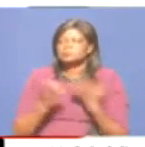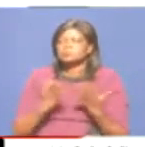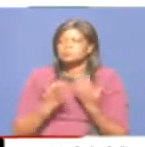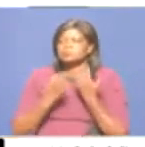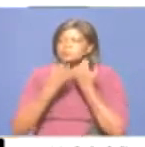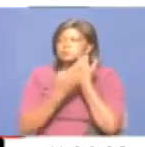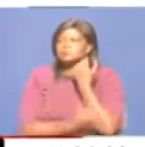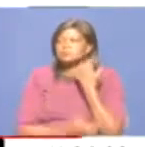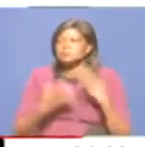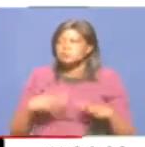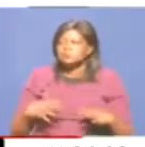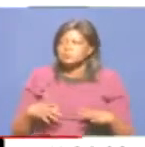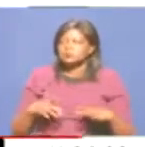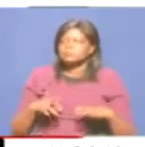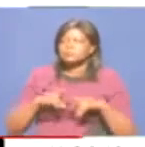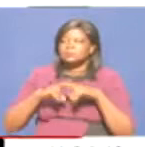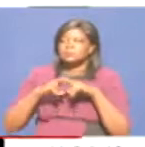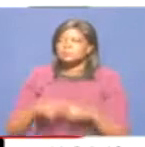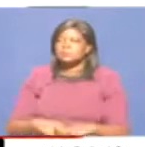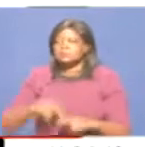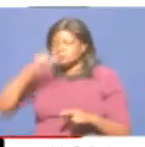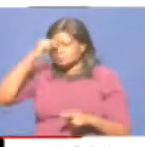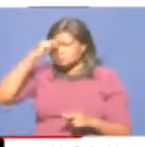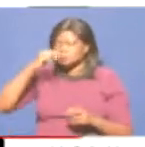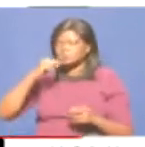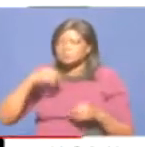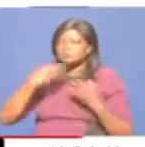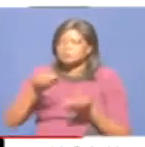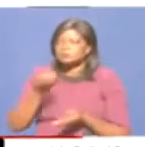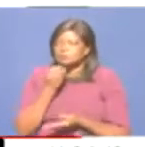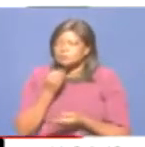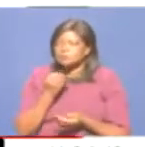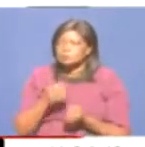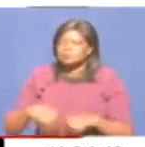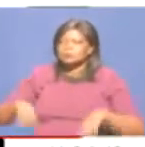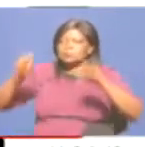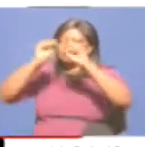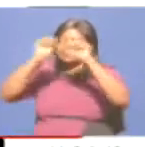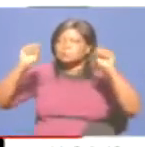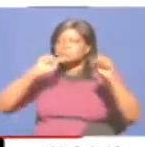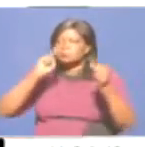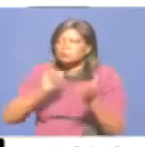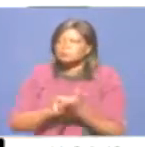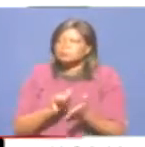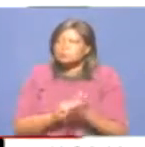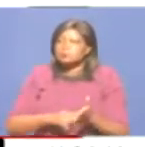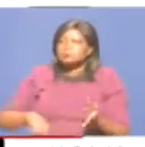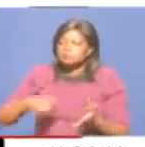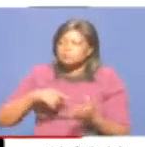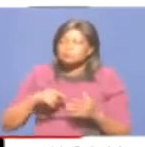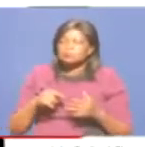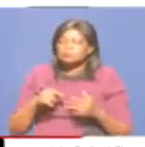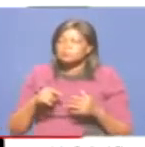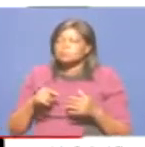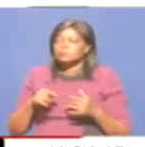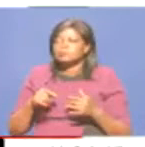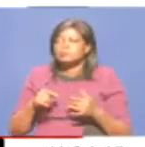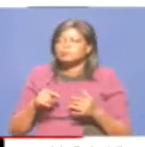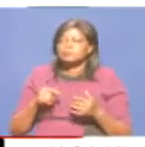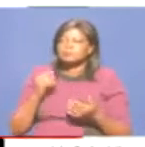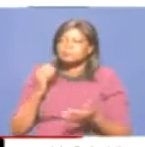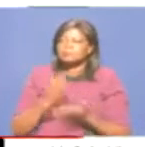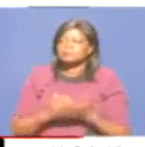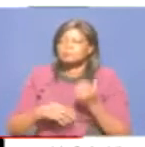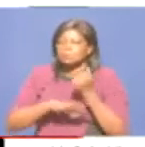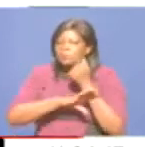vulnerable, are depending on the government to feed them. The president told us that we steal 2 billion